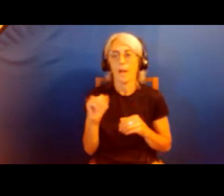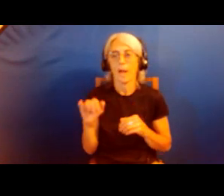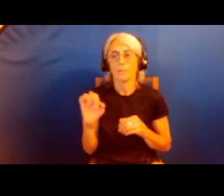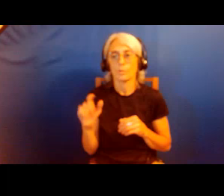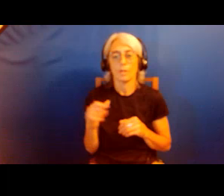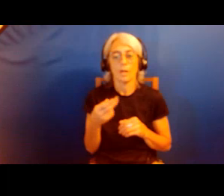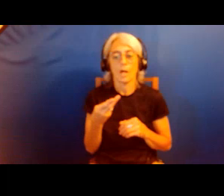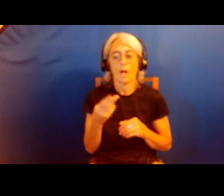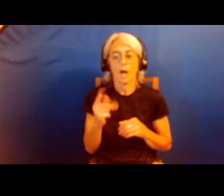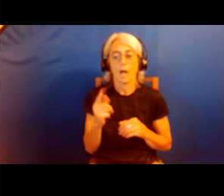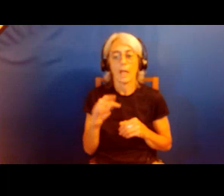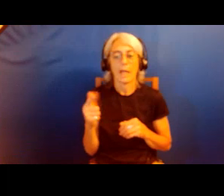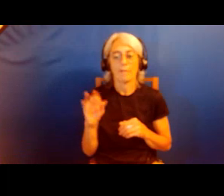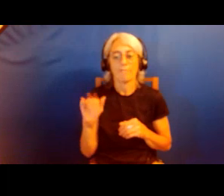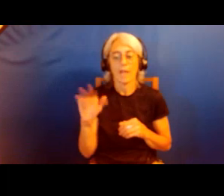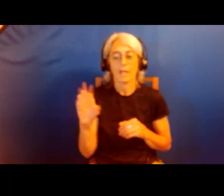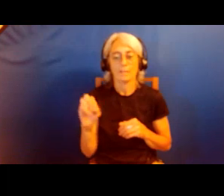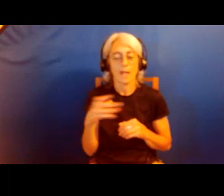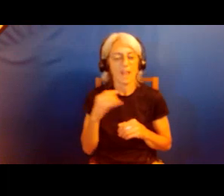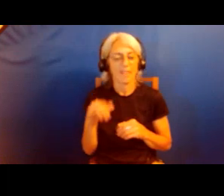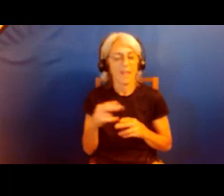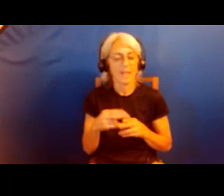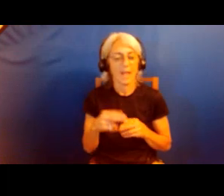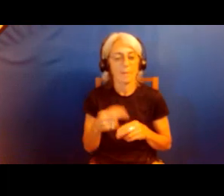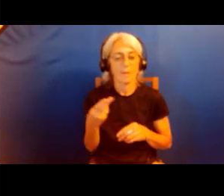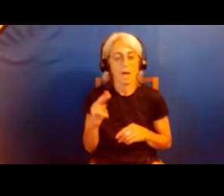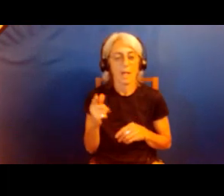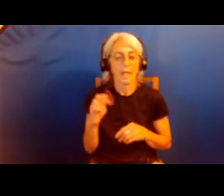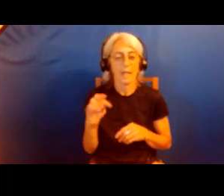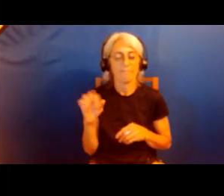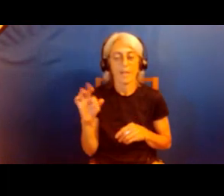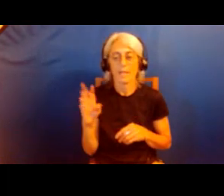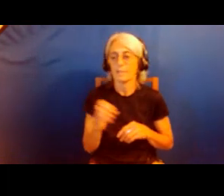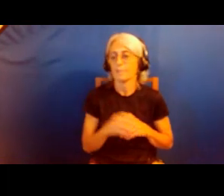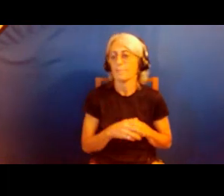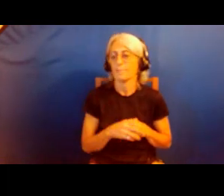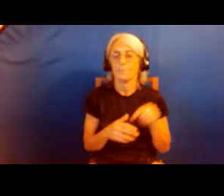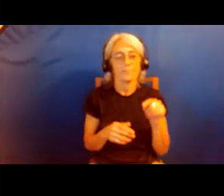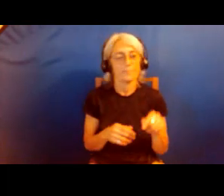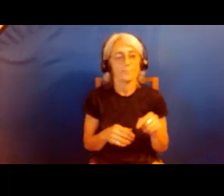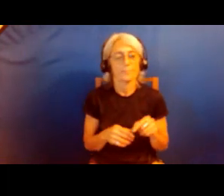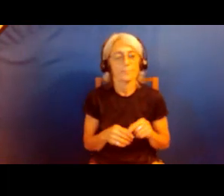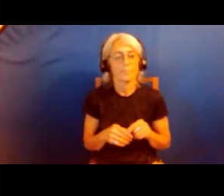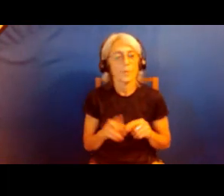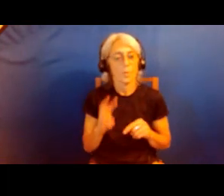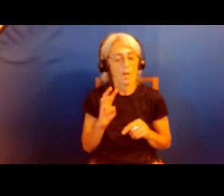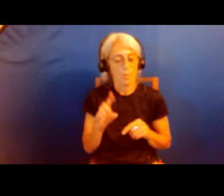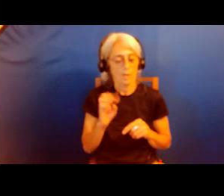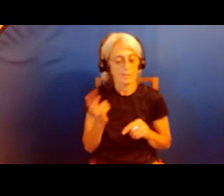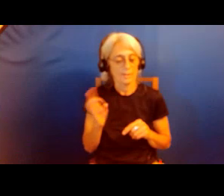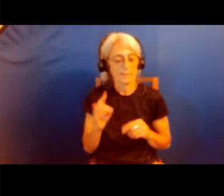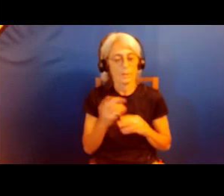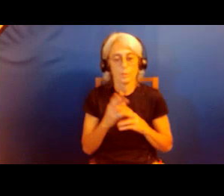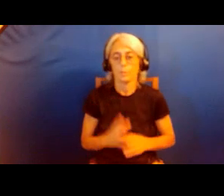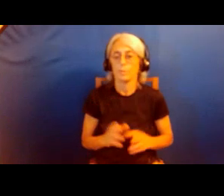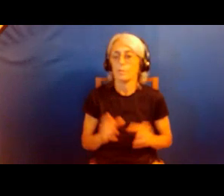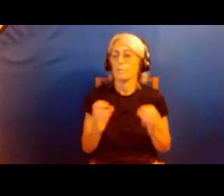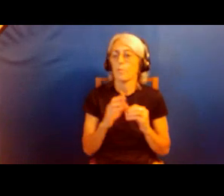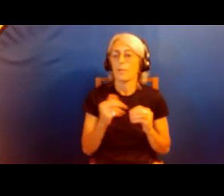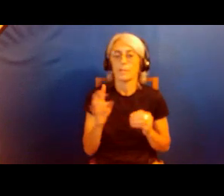Face. Just like that name. During the pilot, we had 168 users that generated more than